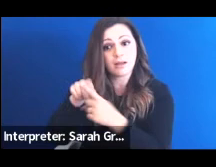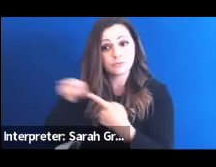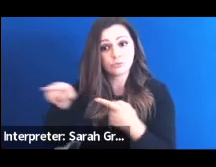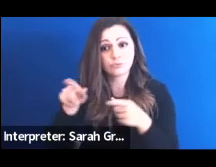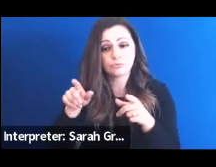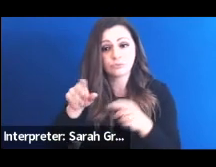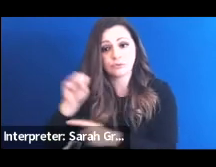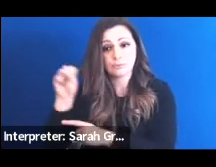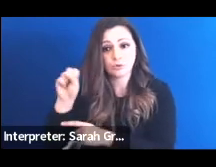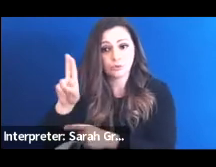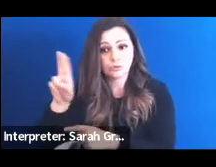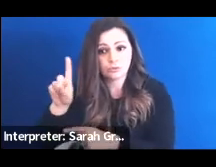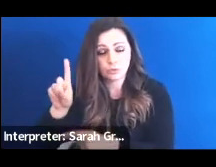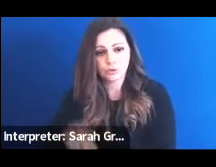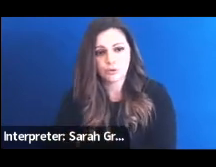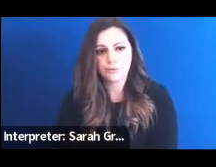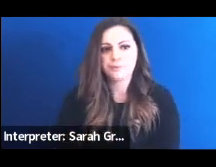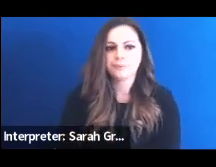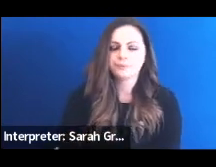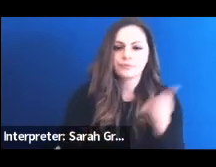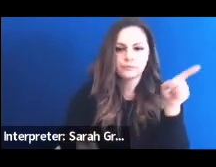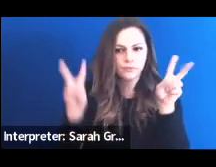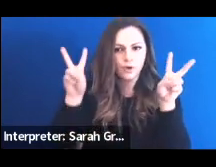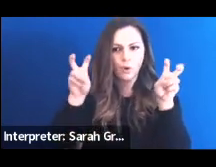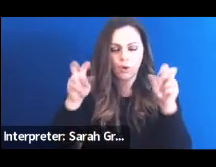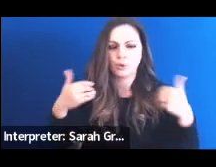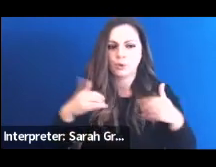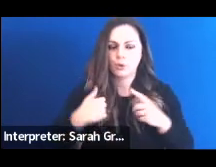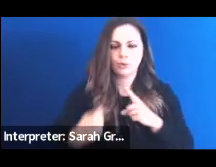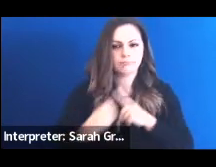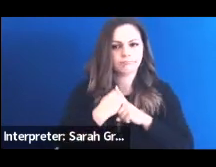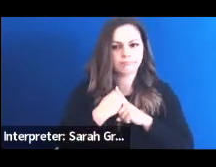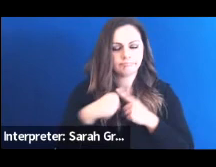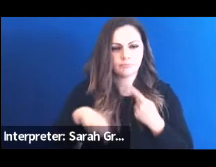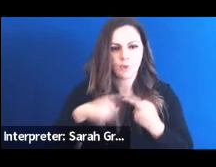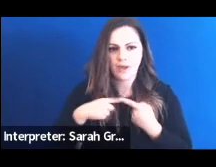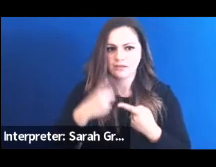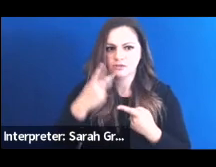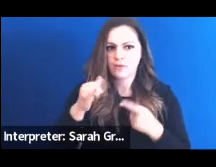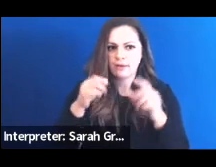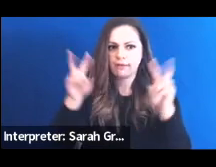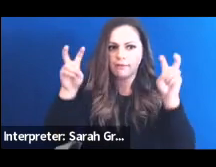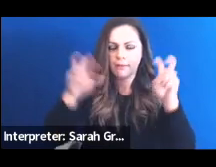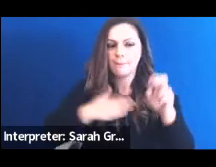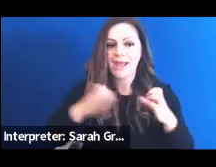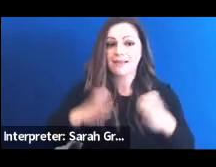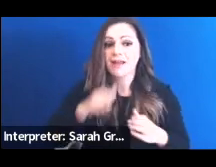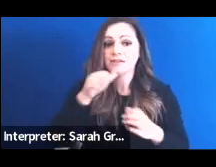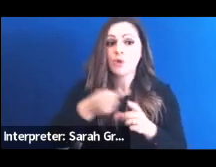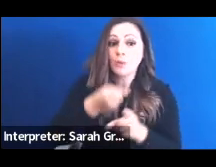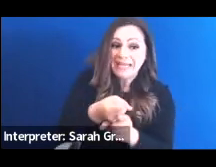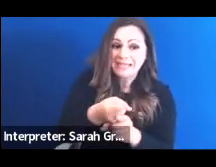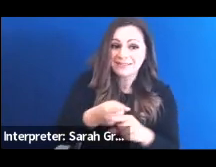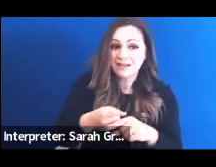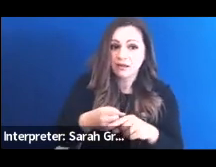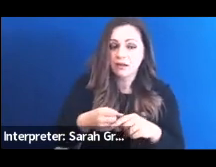This right here hit me when I saw it. My clients don't hit bottom, they live on the bottom. If we wait for them to hit bottom, they will